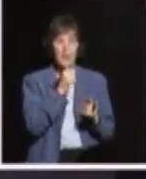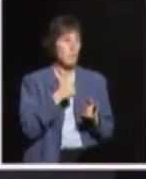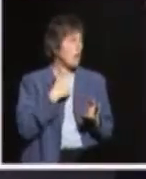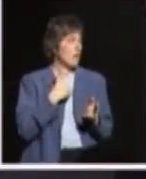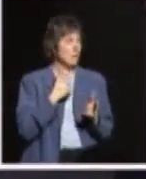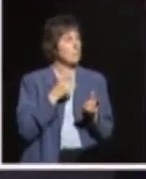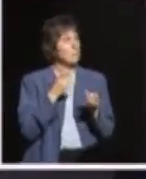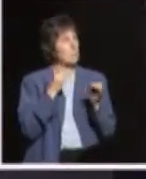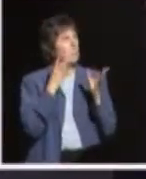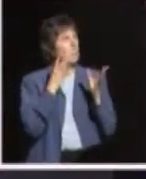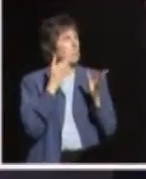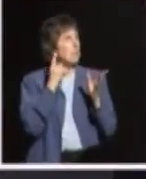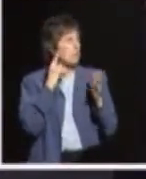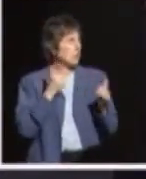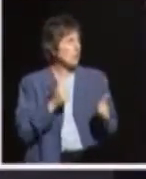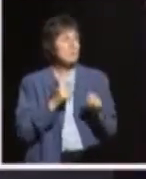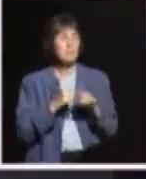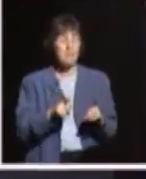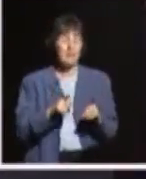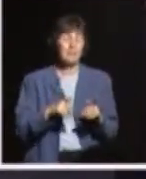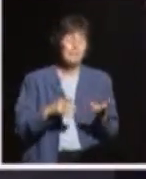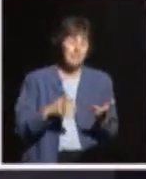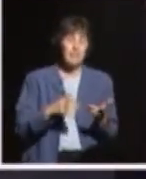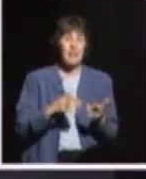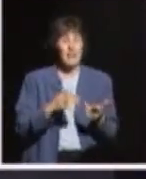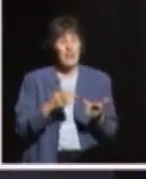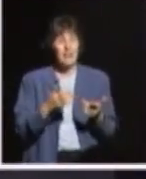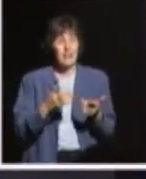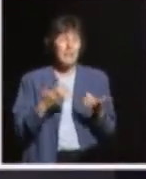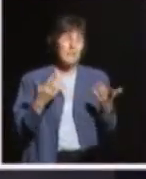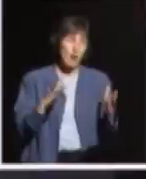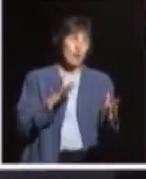hearing loss. But as has been reported in this campaign already,